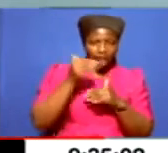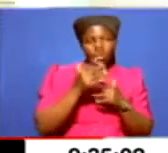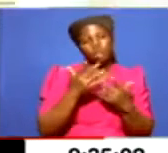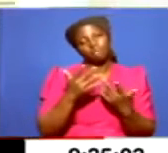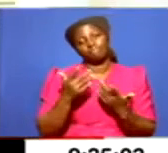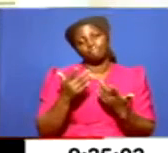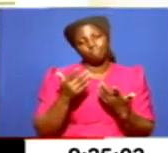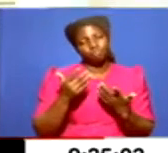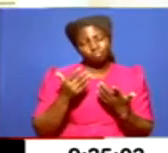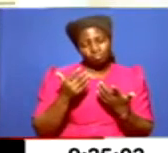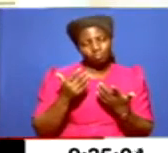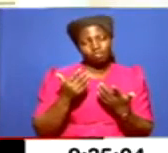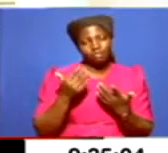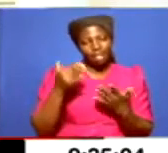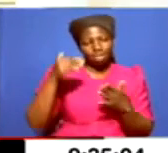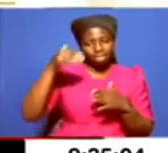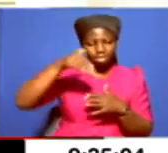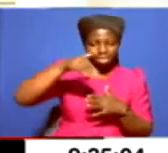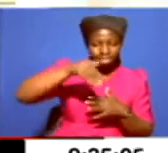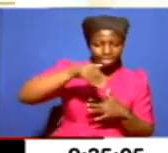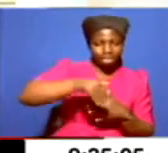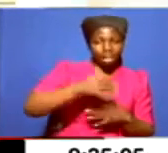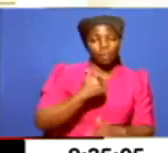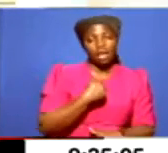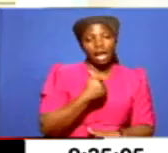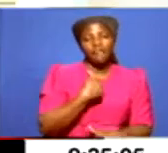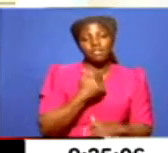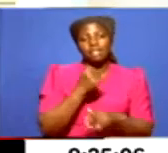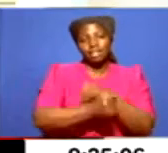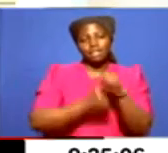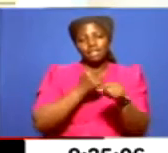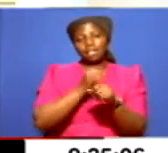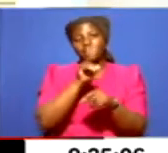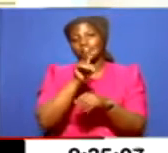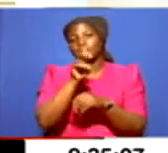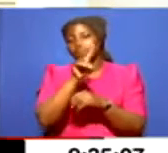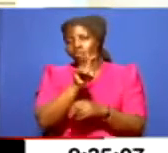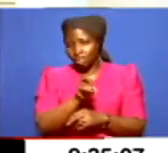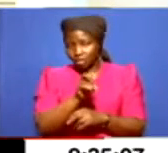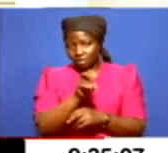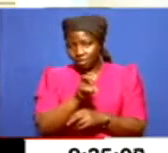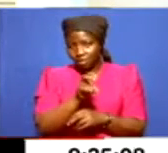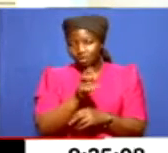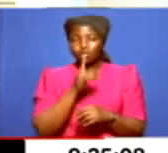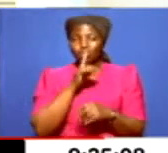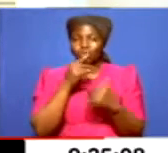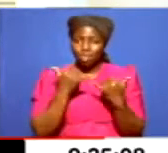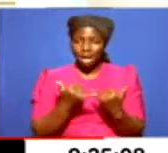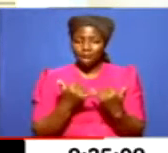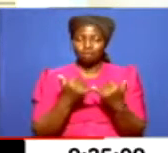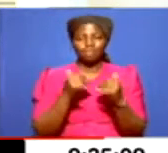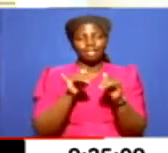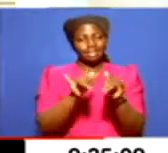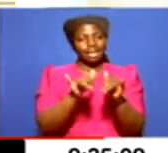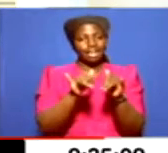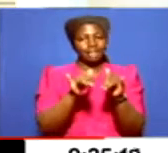after the decline that we had in 2020, right? So we have it there.